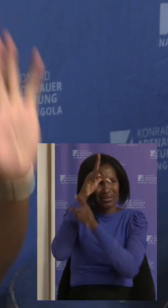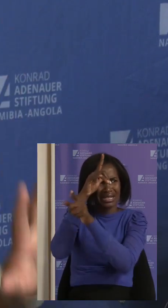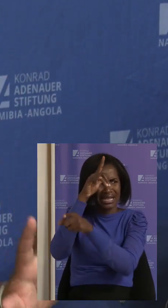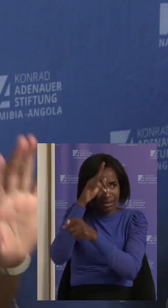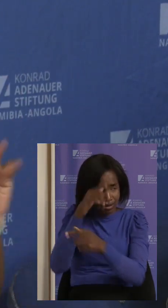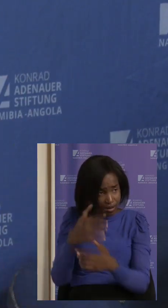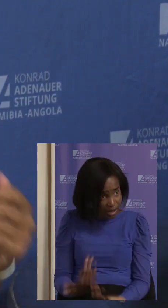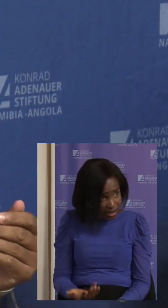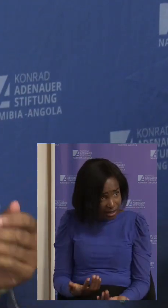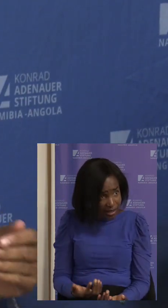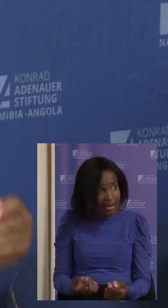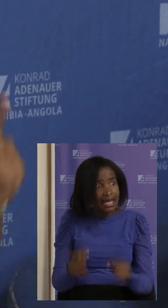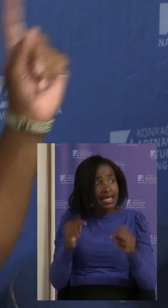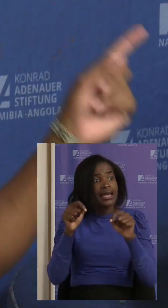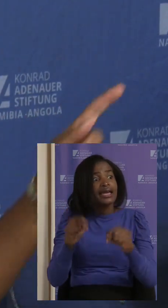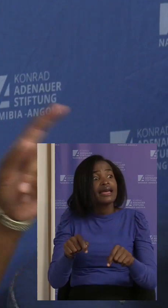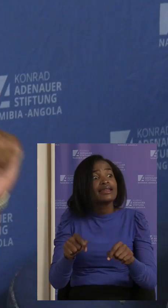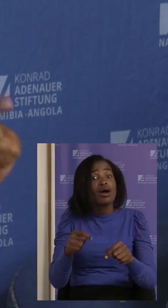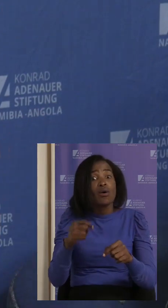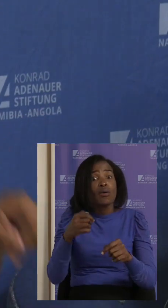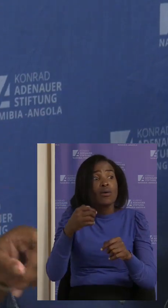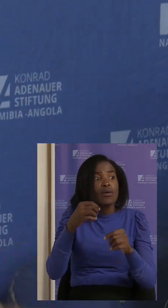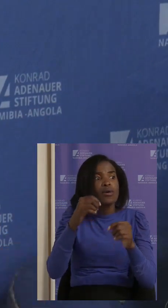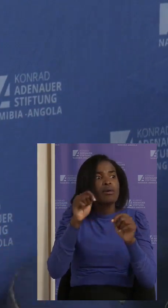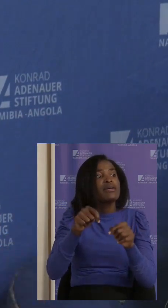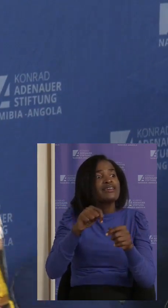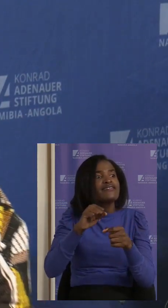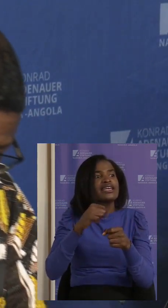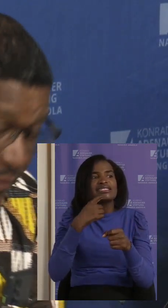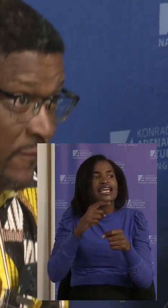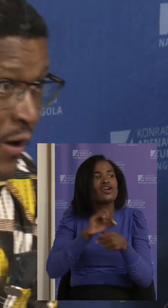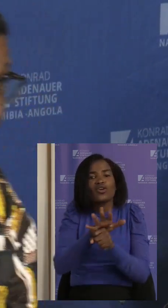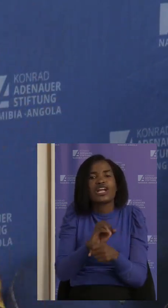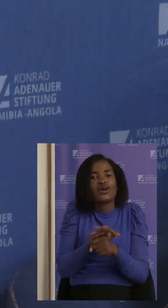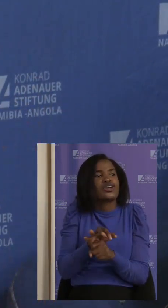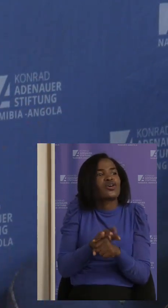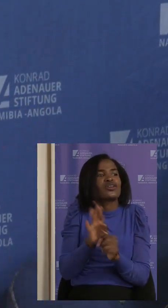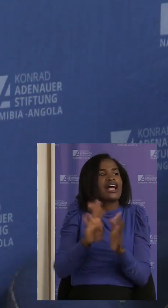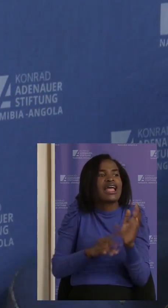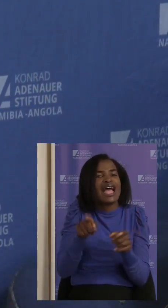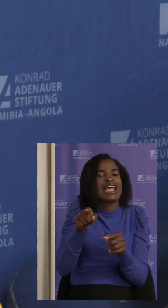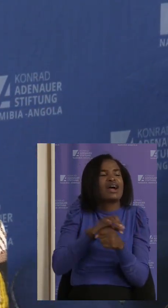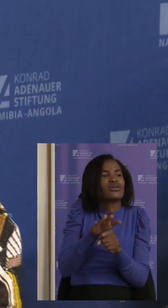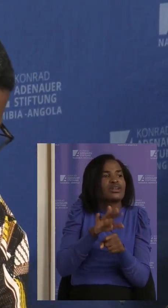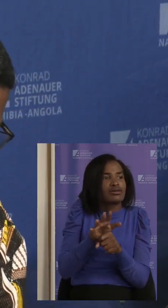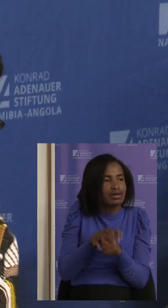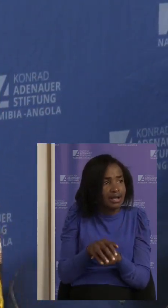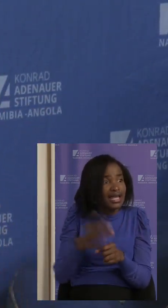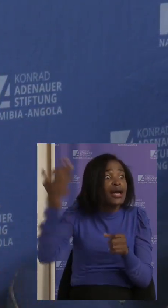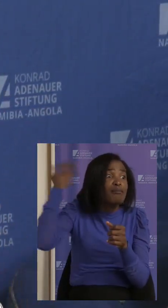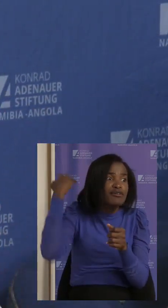wall that we are going to hide behind for the next 30 years is coronavirus, for our failures.